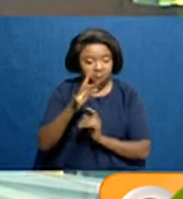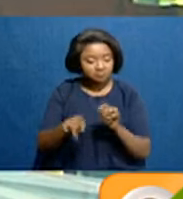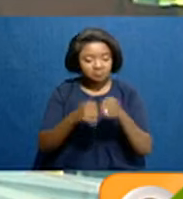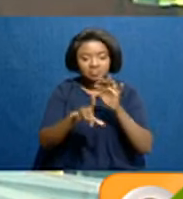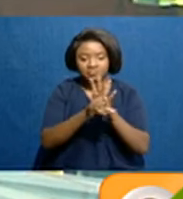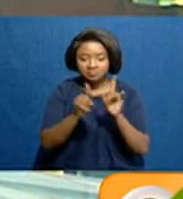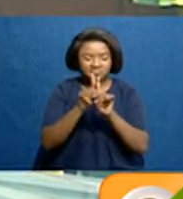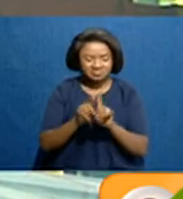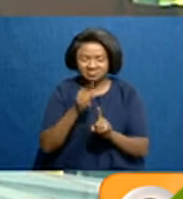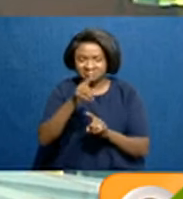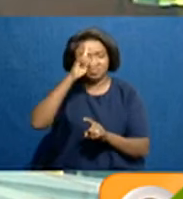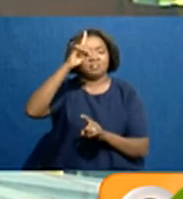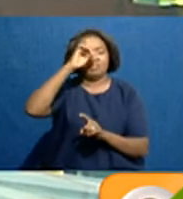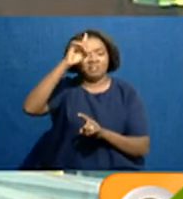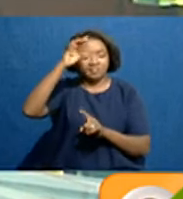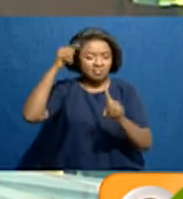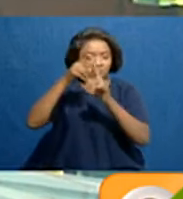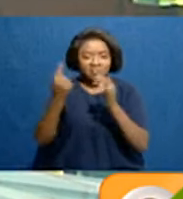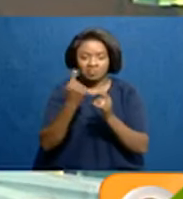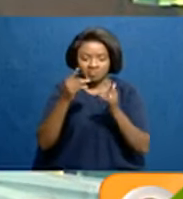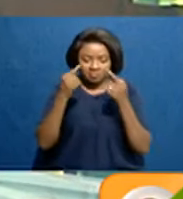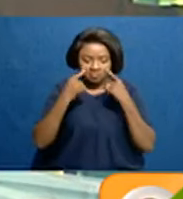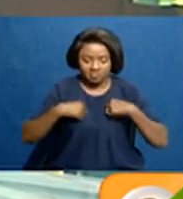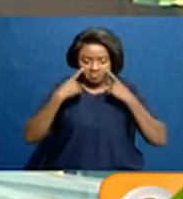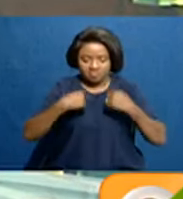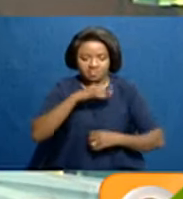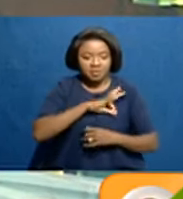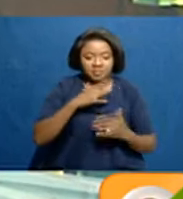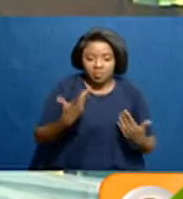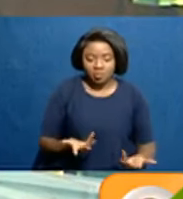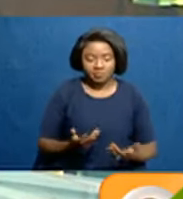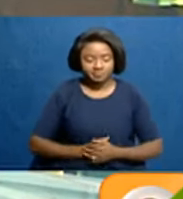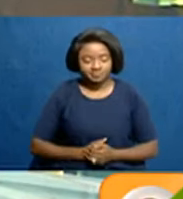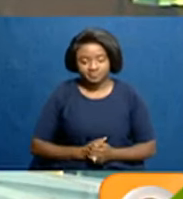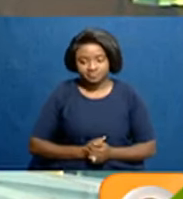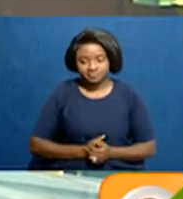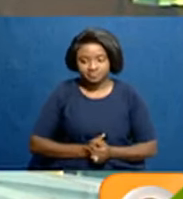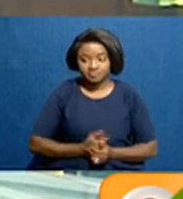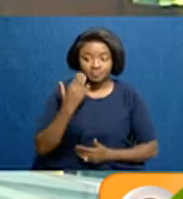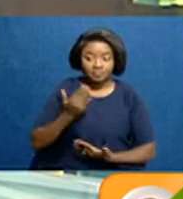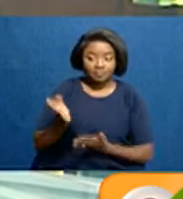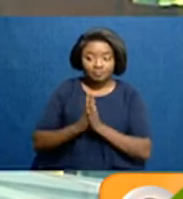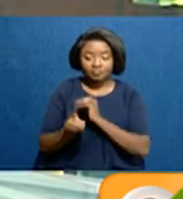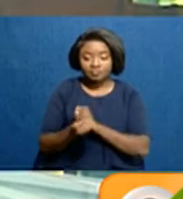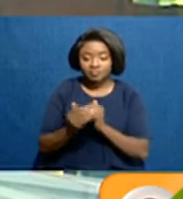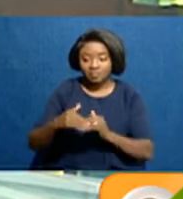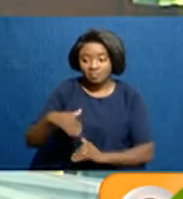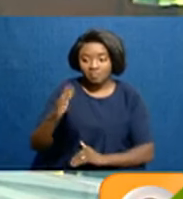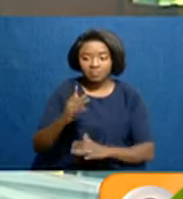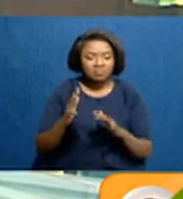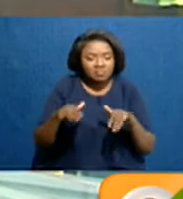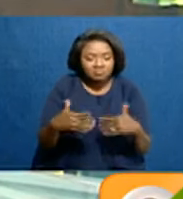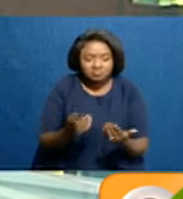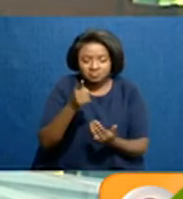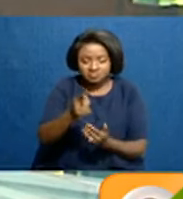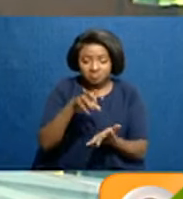and irrational, only aimed at personal gain to the few. Our very own Seth Olali begins the broadcast with more details on the petition